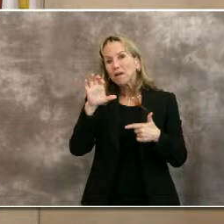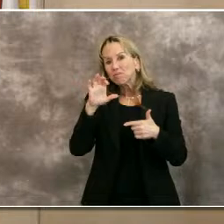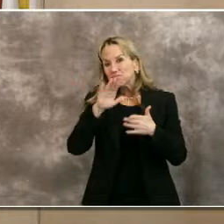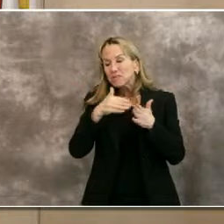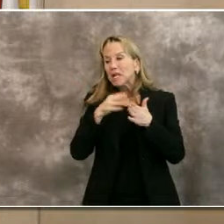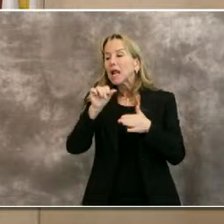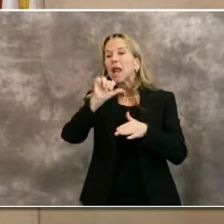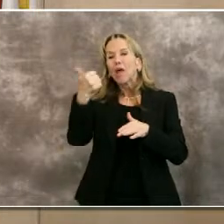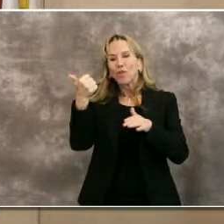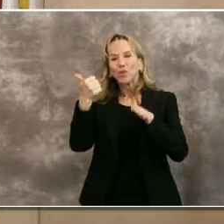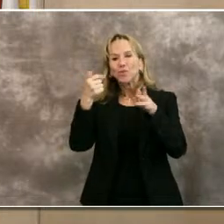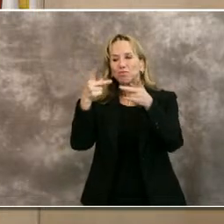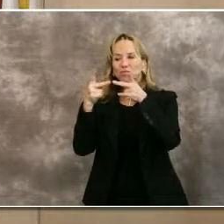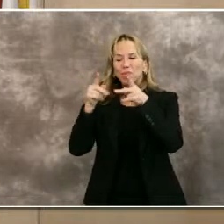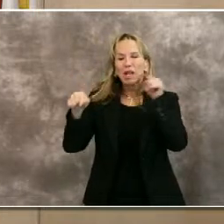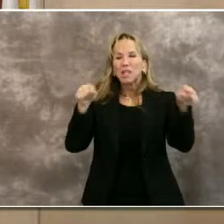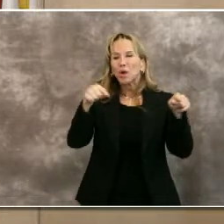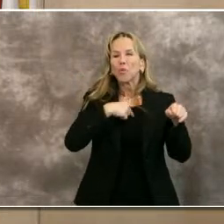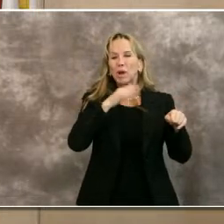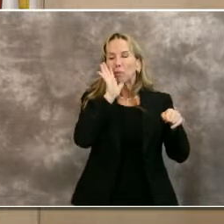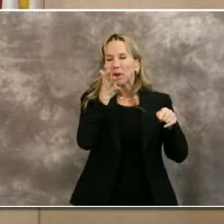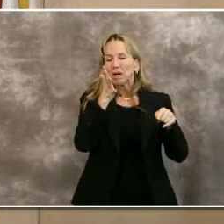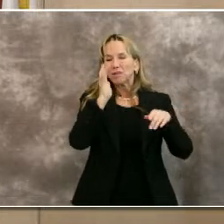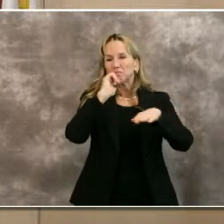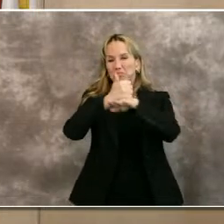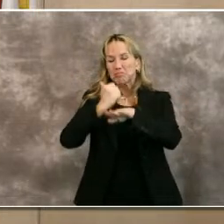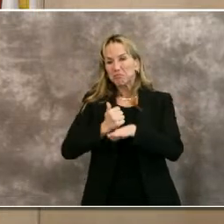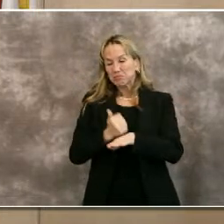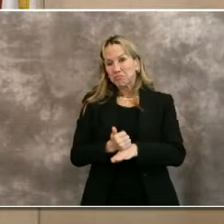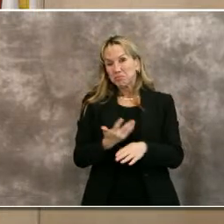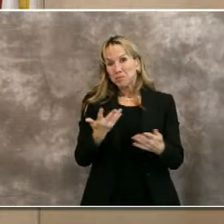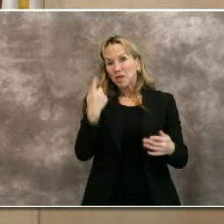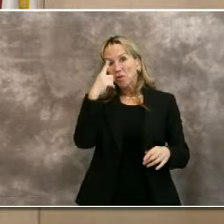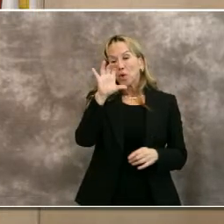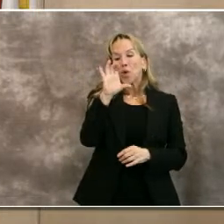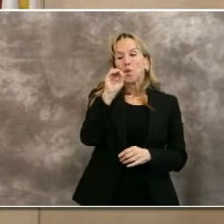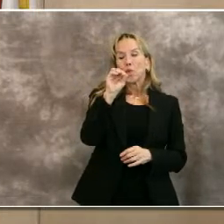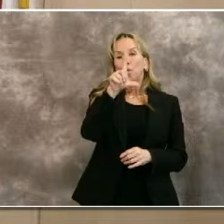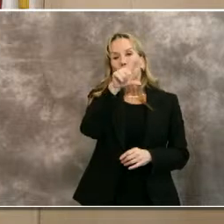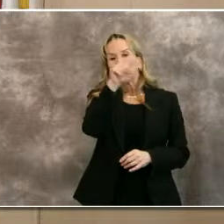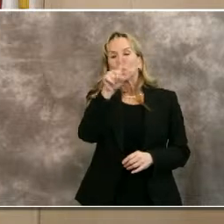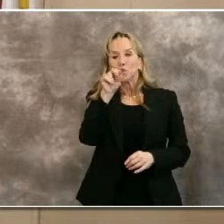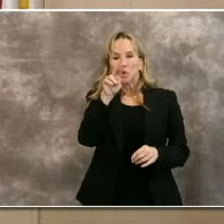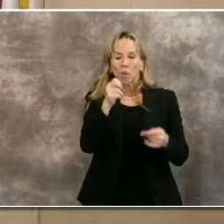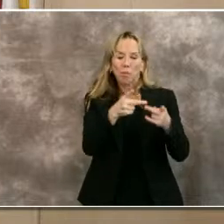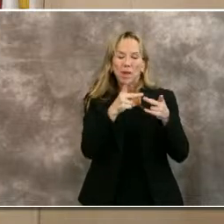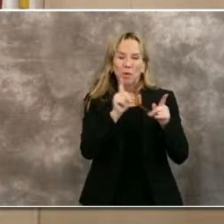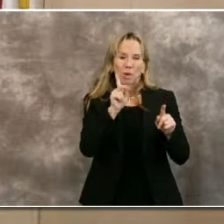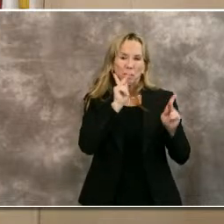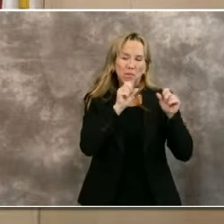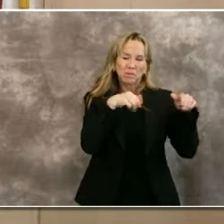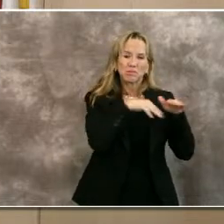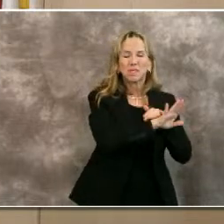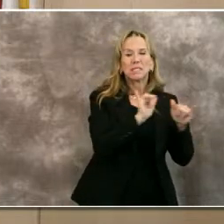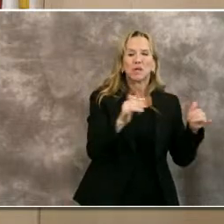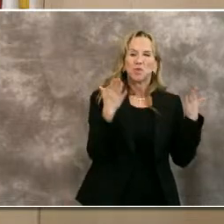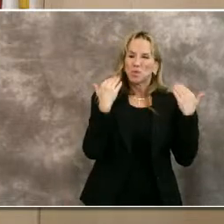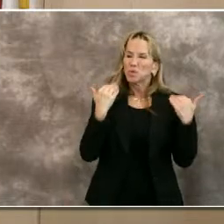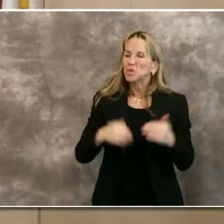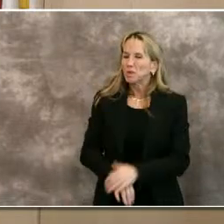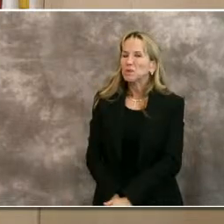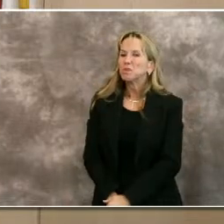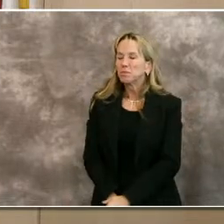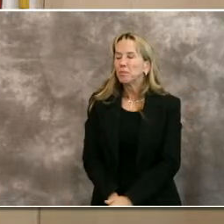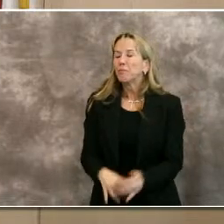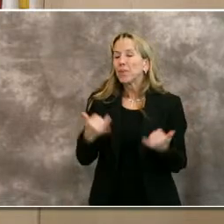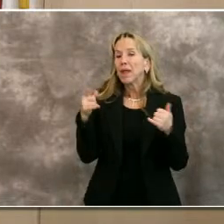facilities as defined, as the definition defines for cool zones. This question from Channel 10 kind of dovetails on